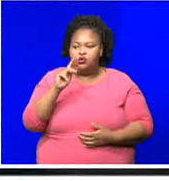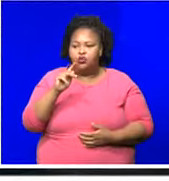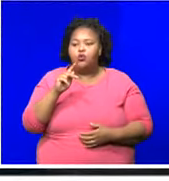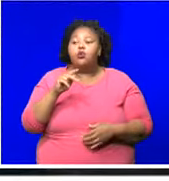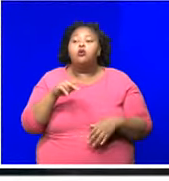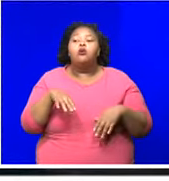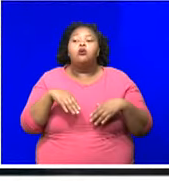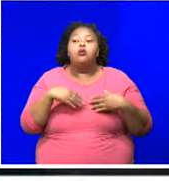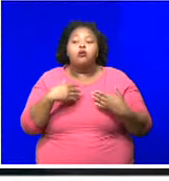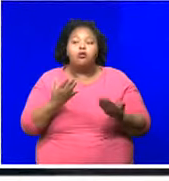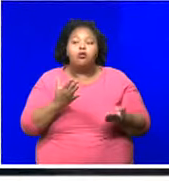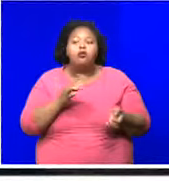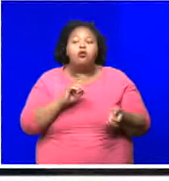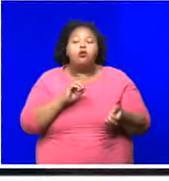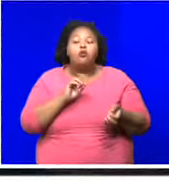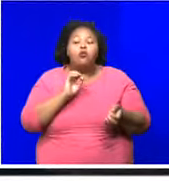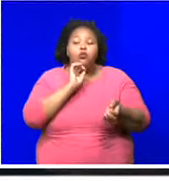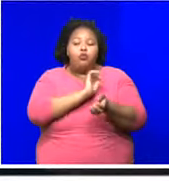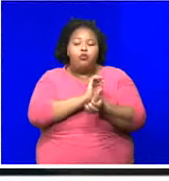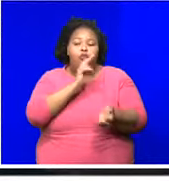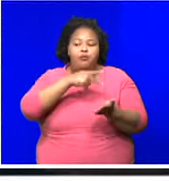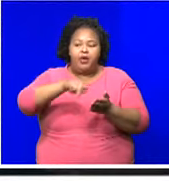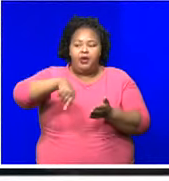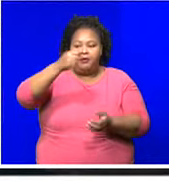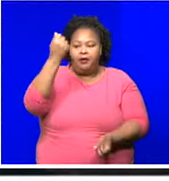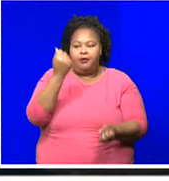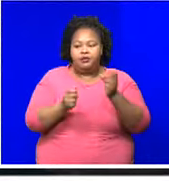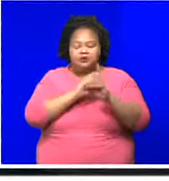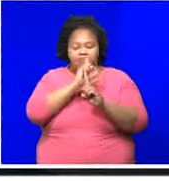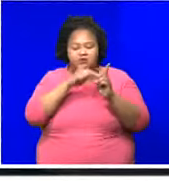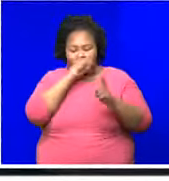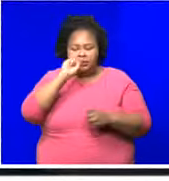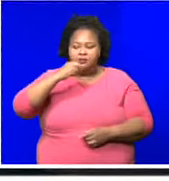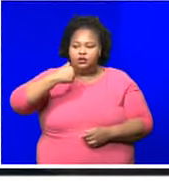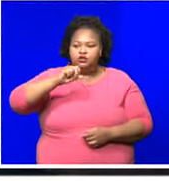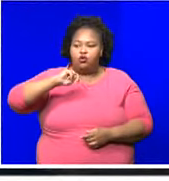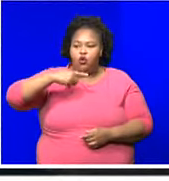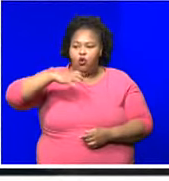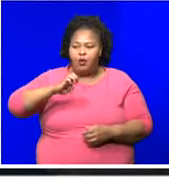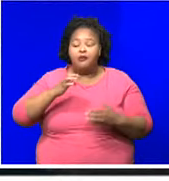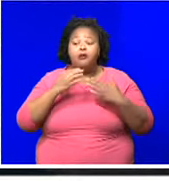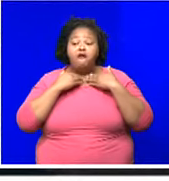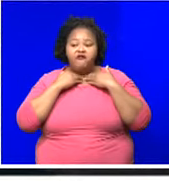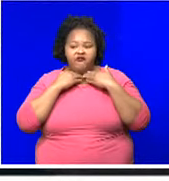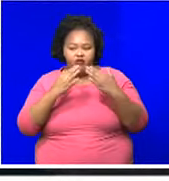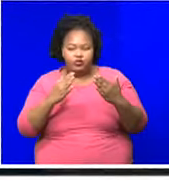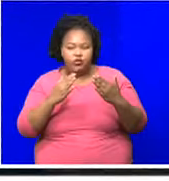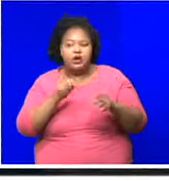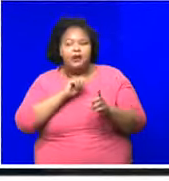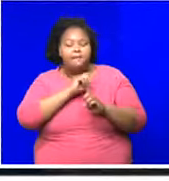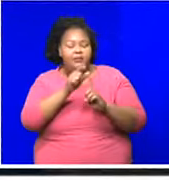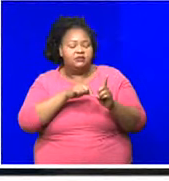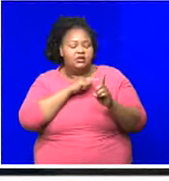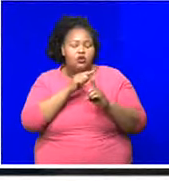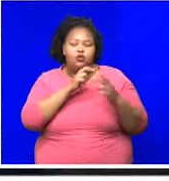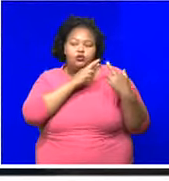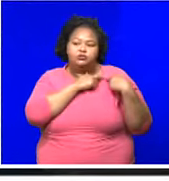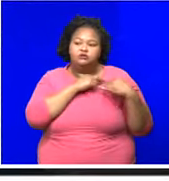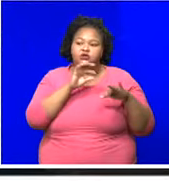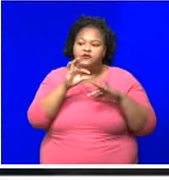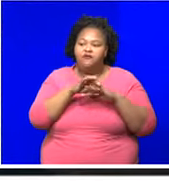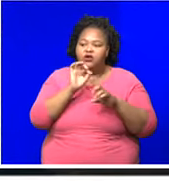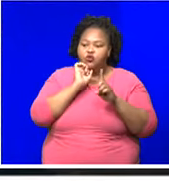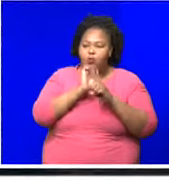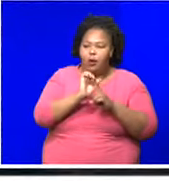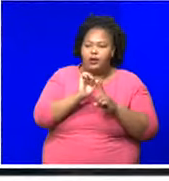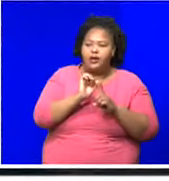murder accused unionist and football administrator Mashumi Shongwe. Shongwe is accused of having a hand in the murder of his wife Digezile Shongwe.